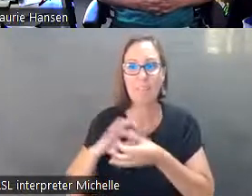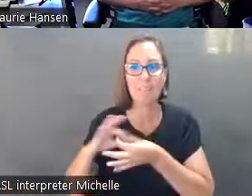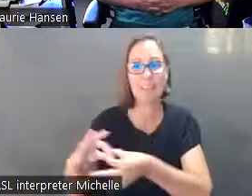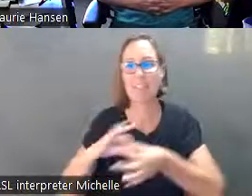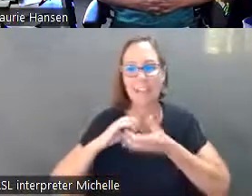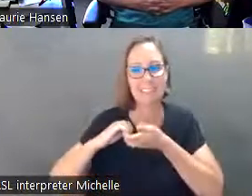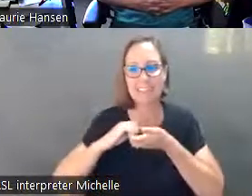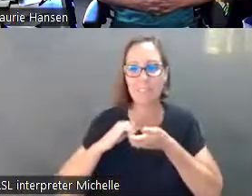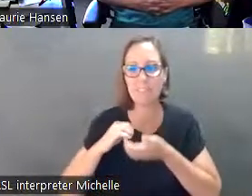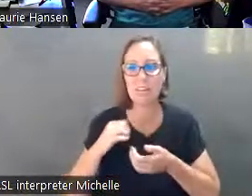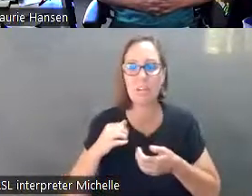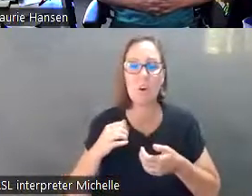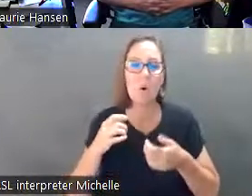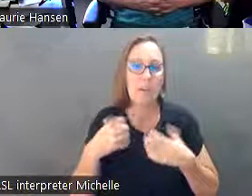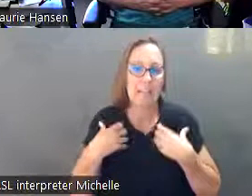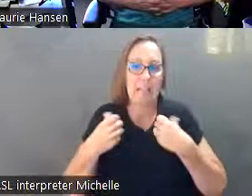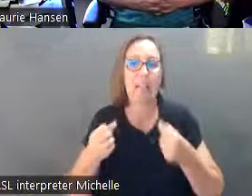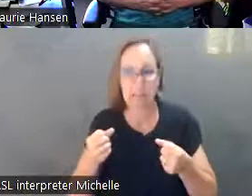healing collective trauma.